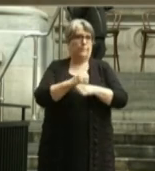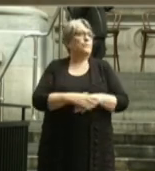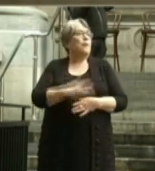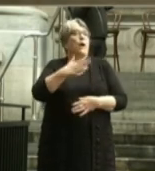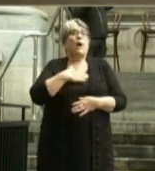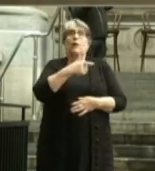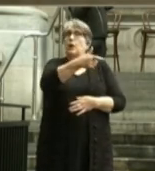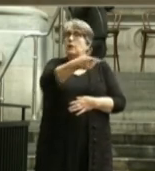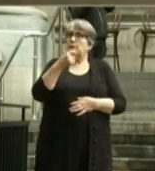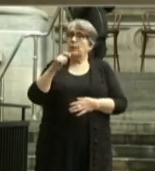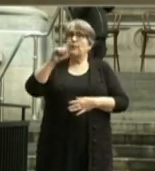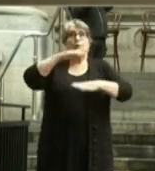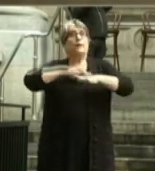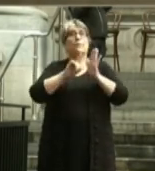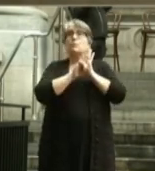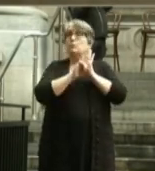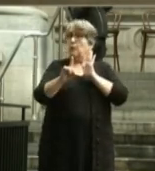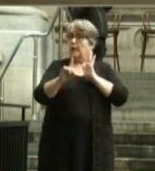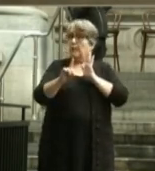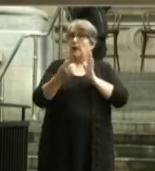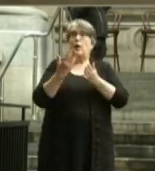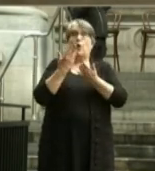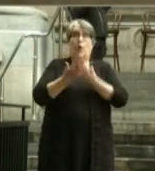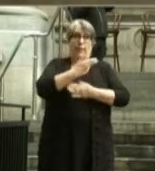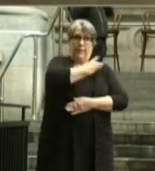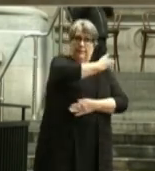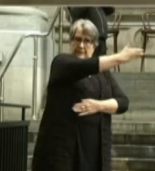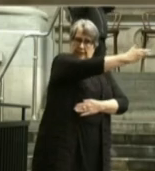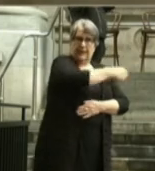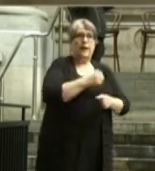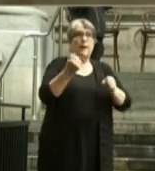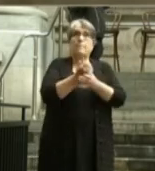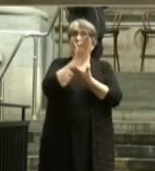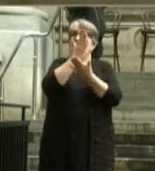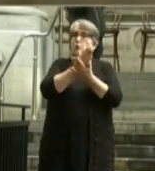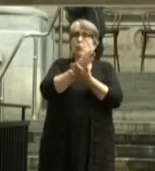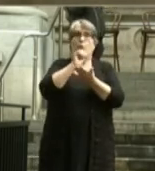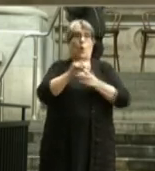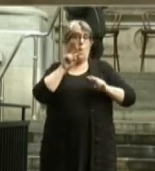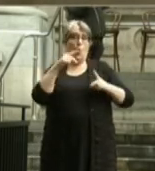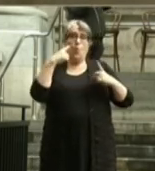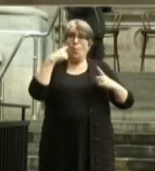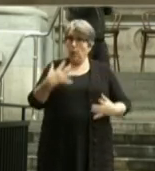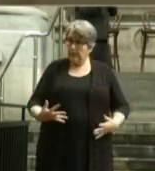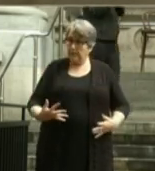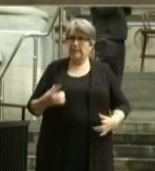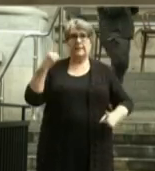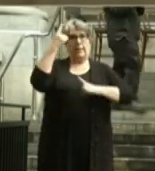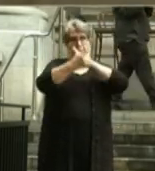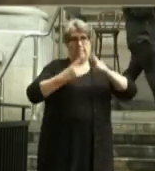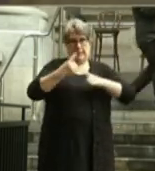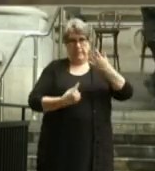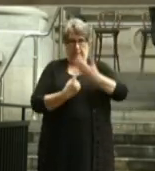would also like to invite First Nations representatives seated on the stage to now position themselves so as to witness the meeting's